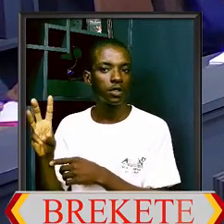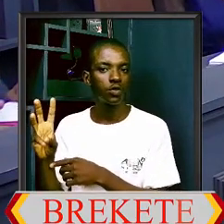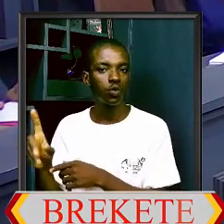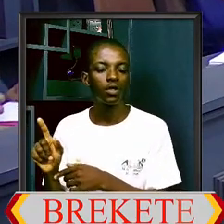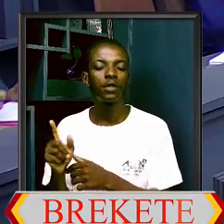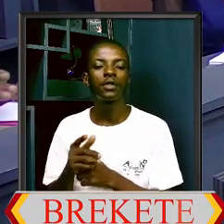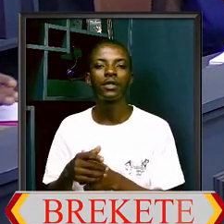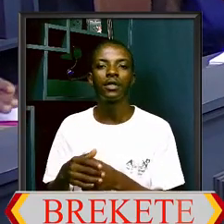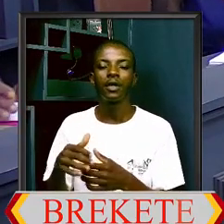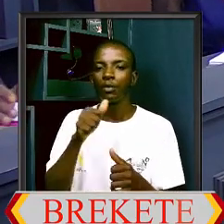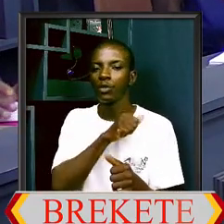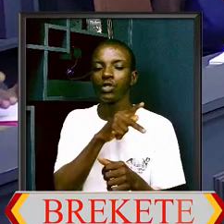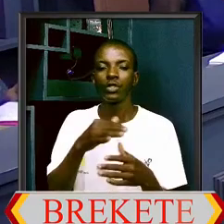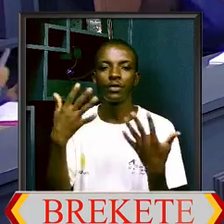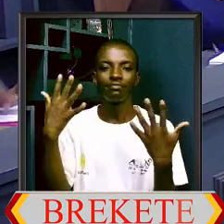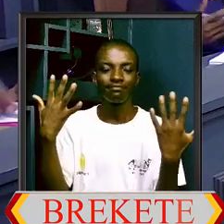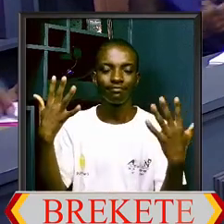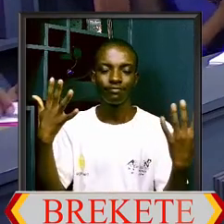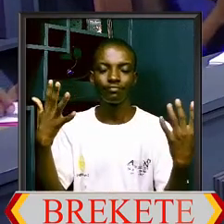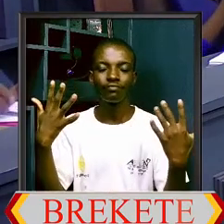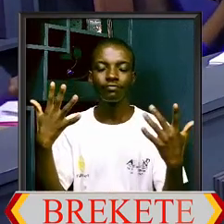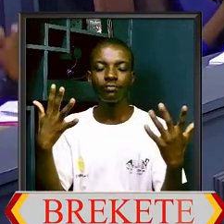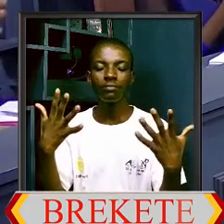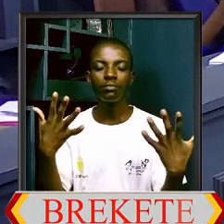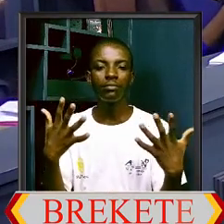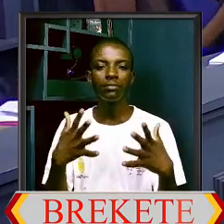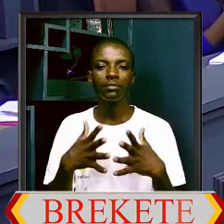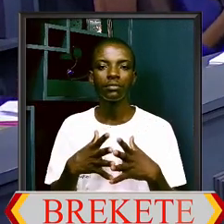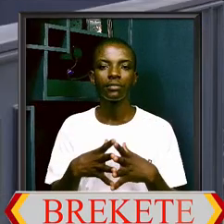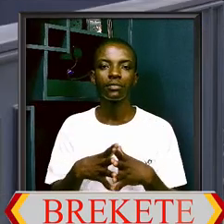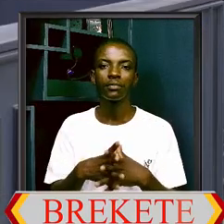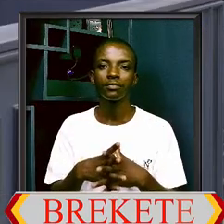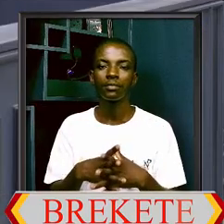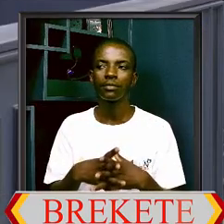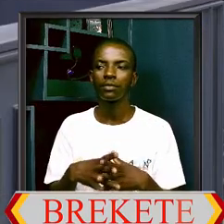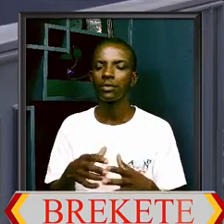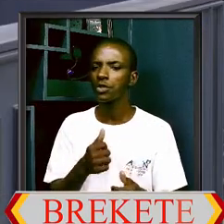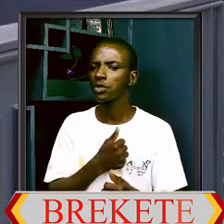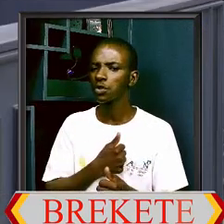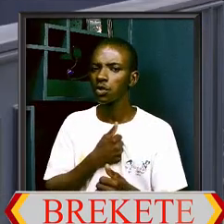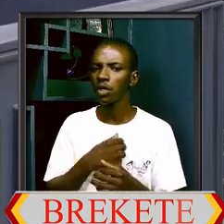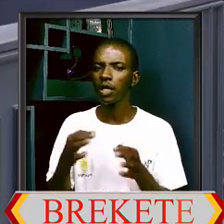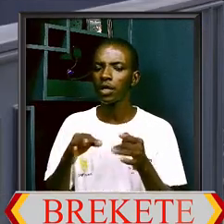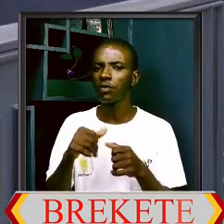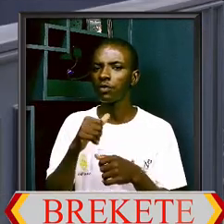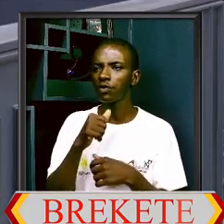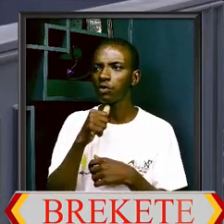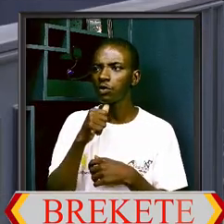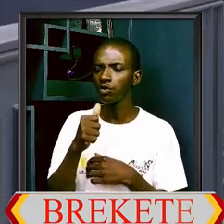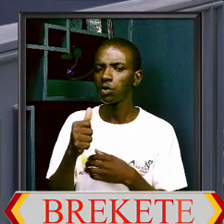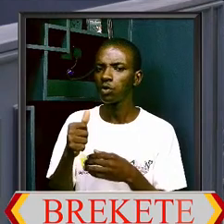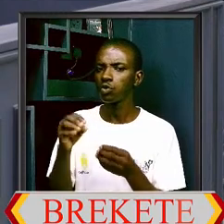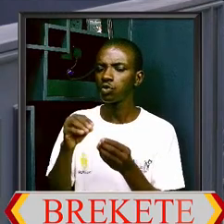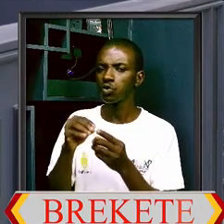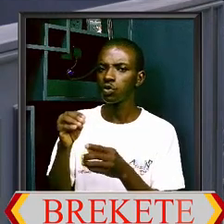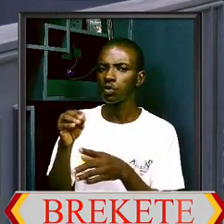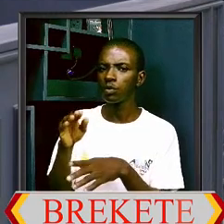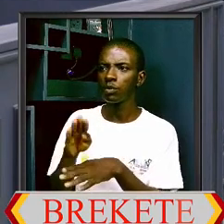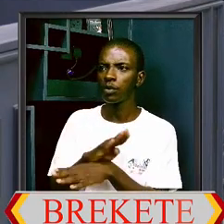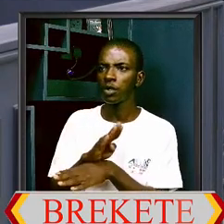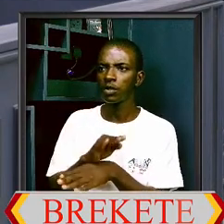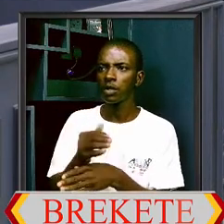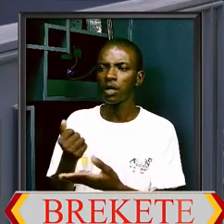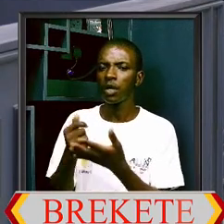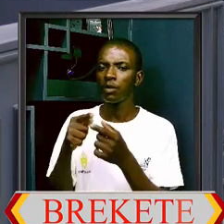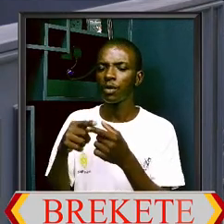6161 make we appreciate them I if you know they too busy come help me